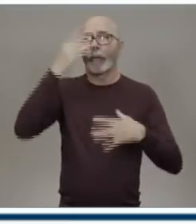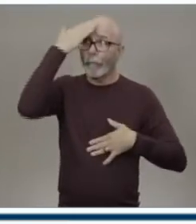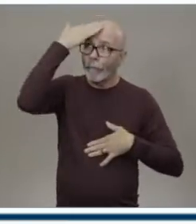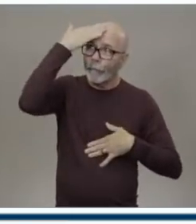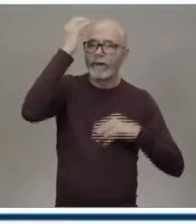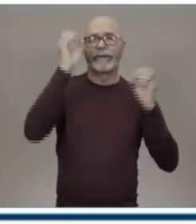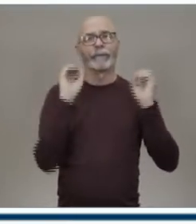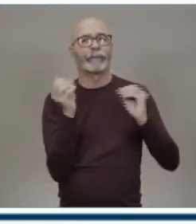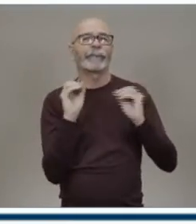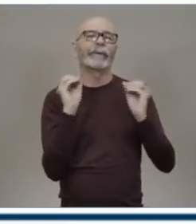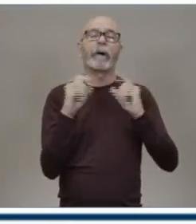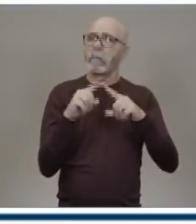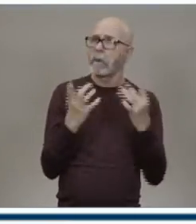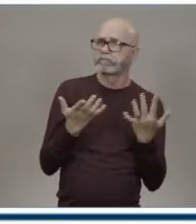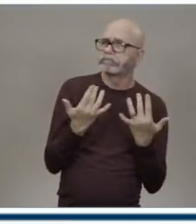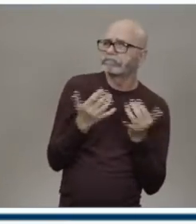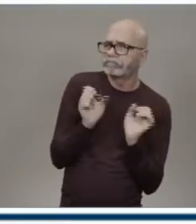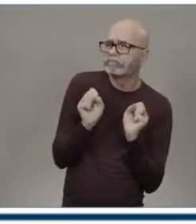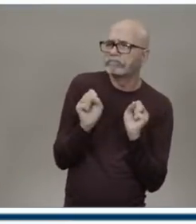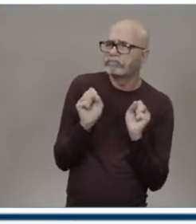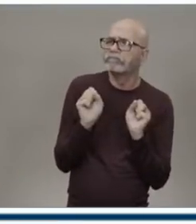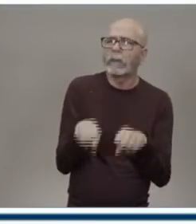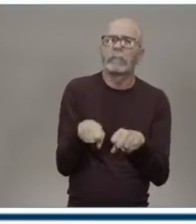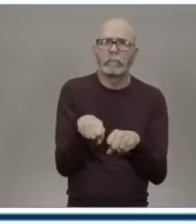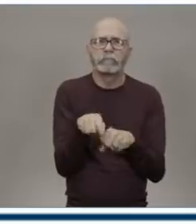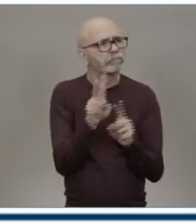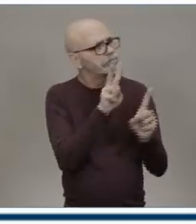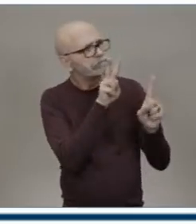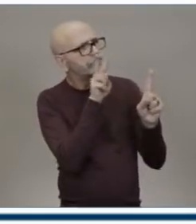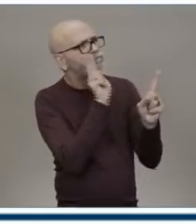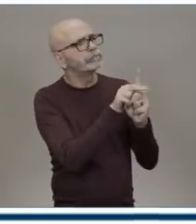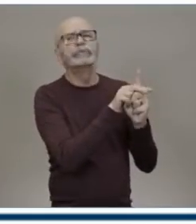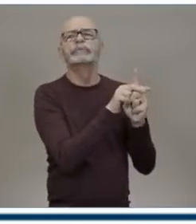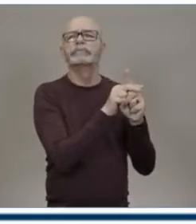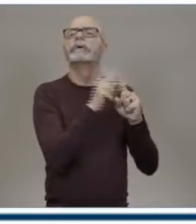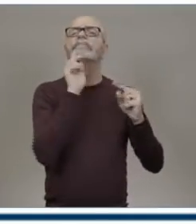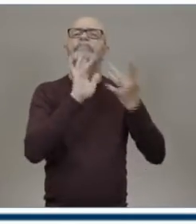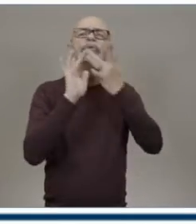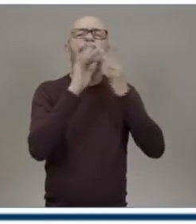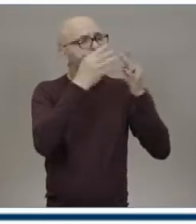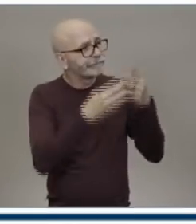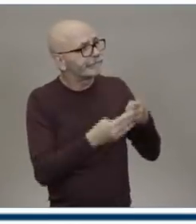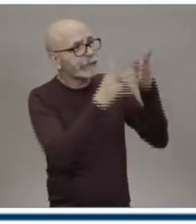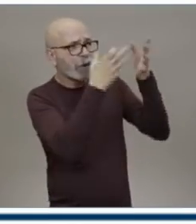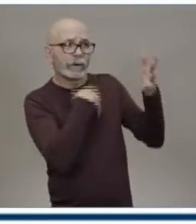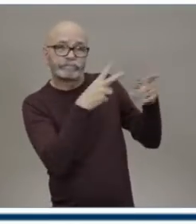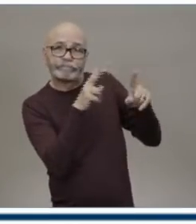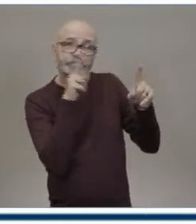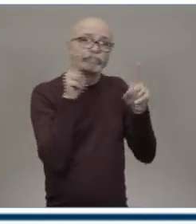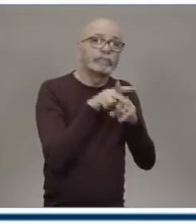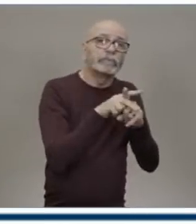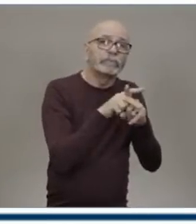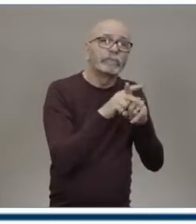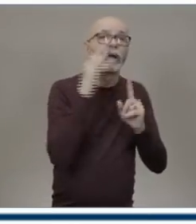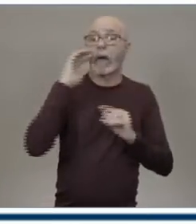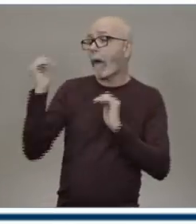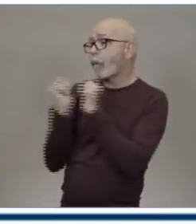the online self-assessment and book an appointment for their test or drop into a walk-in or a pop-up testing